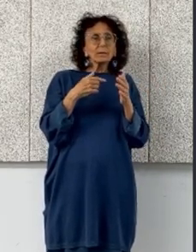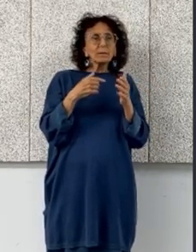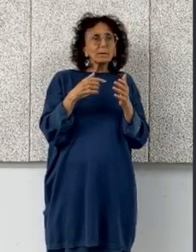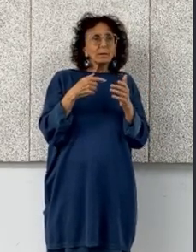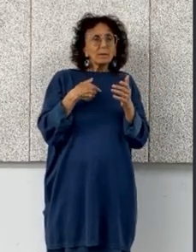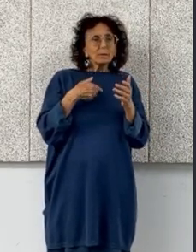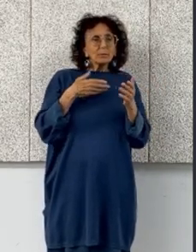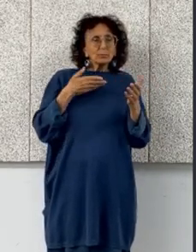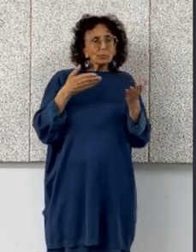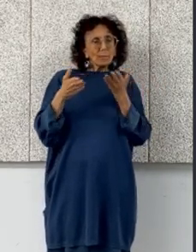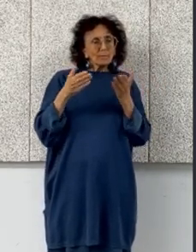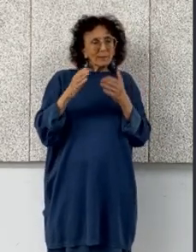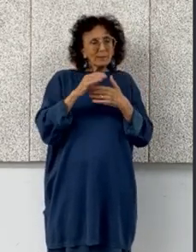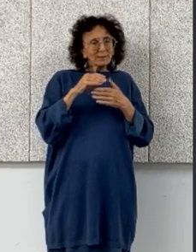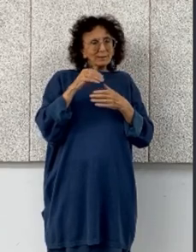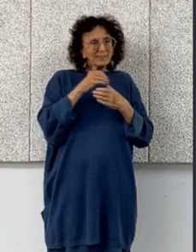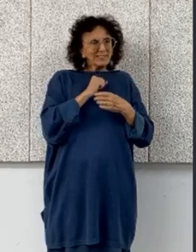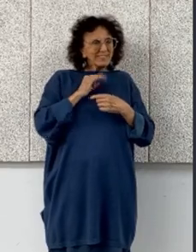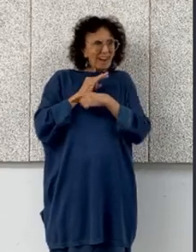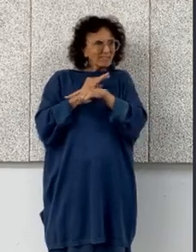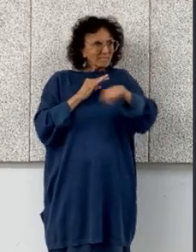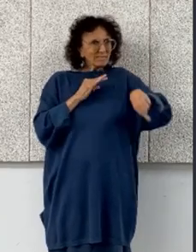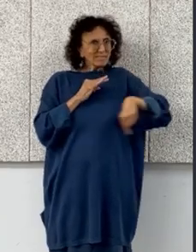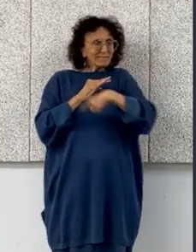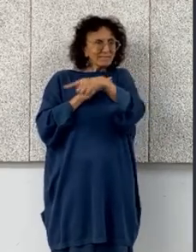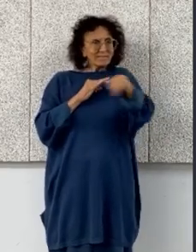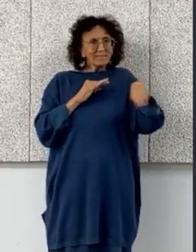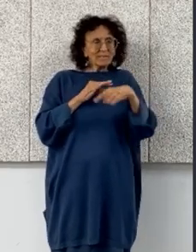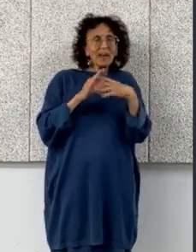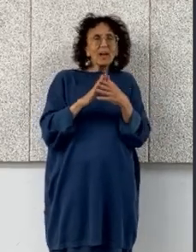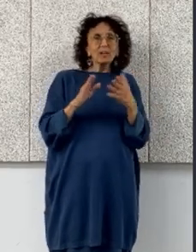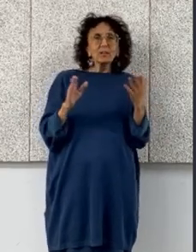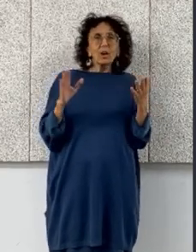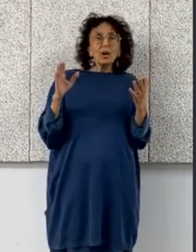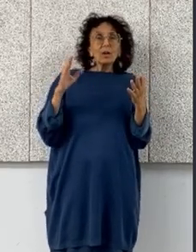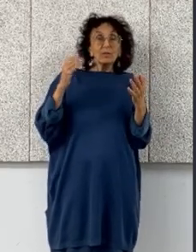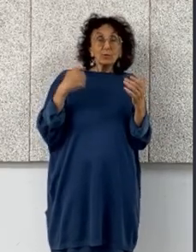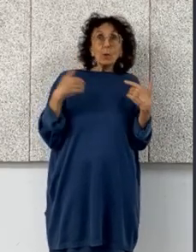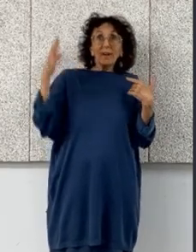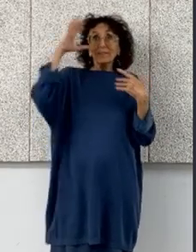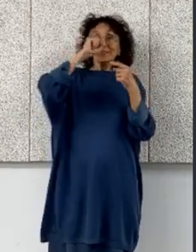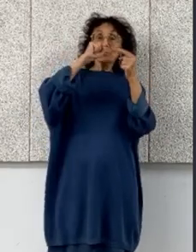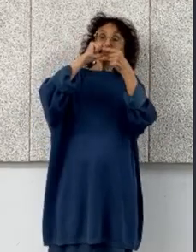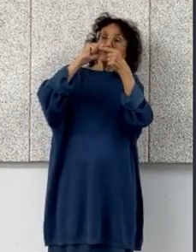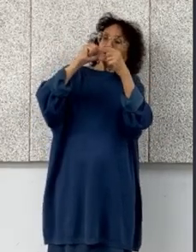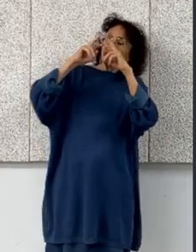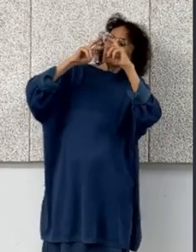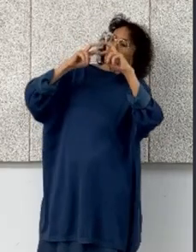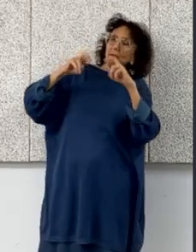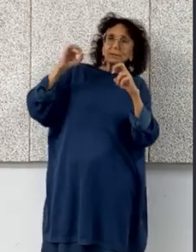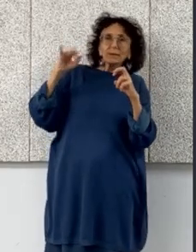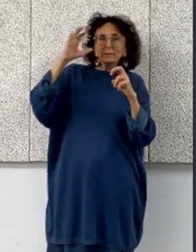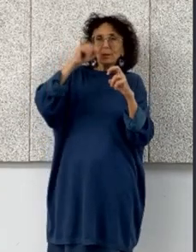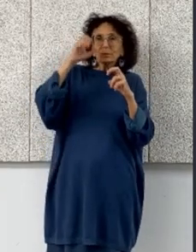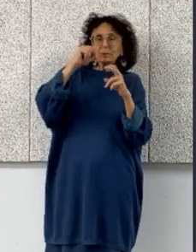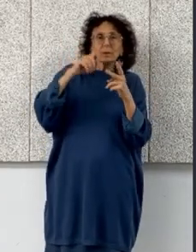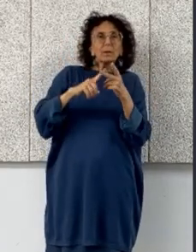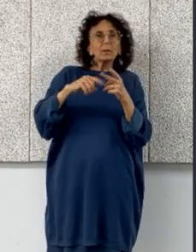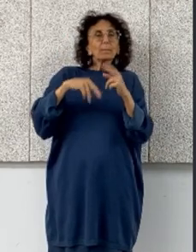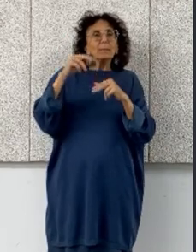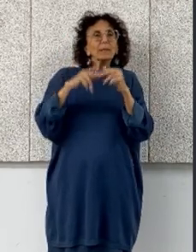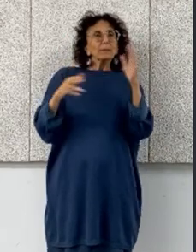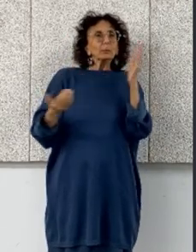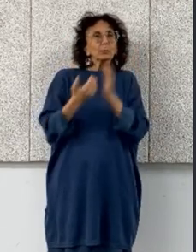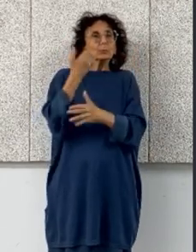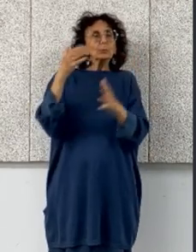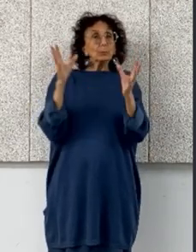staff, right? The group questioning of assumptions, the building of this new, of you know, new meeting agreements, the testing